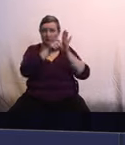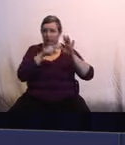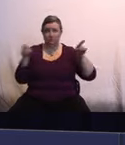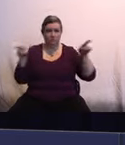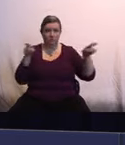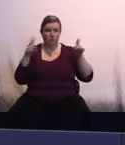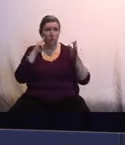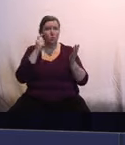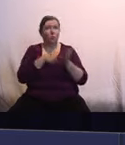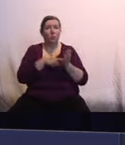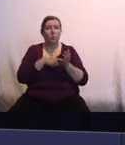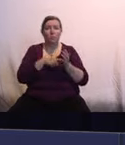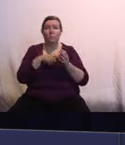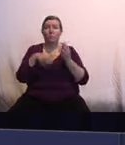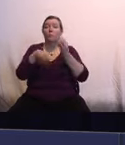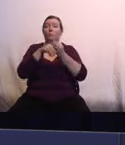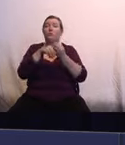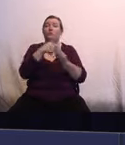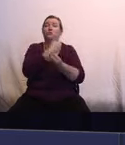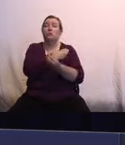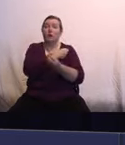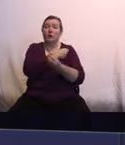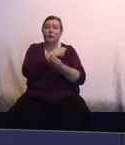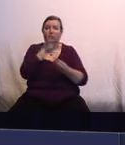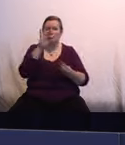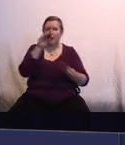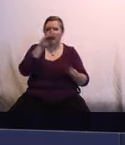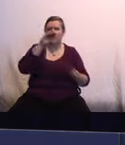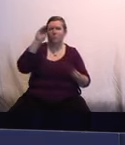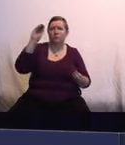shots were 90% effective